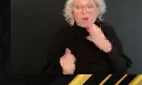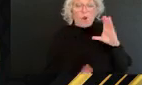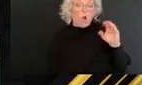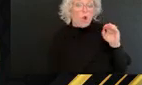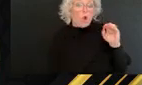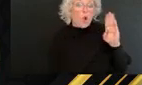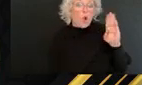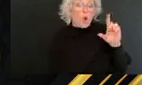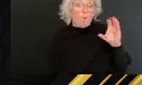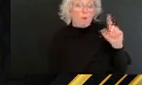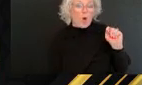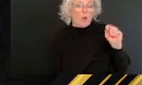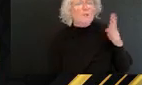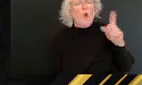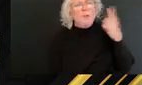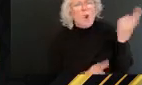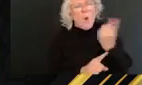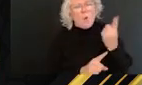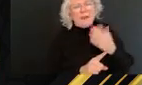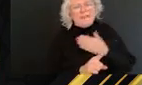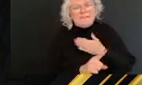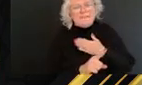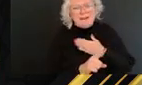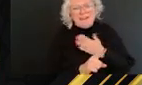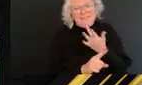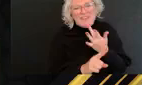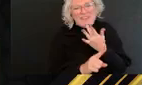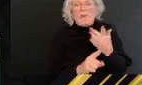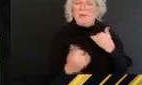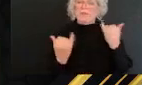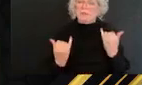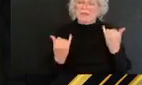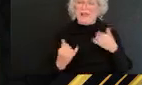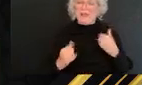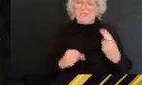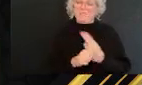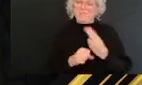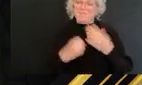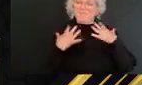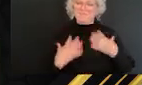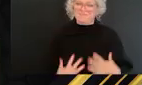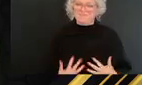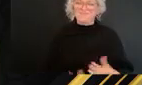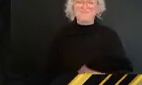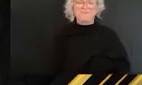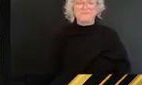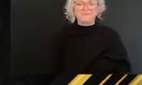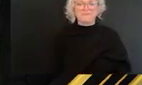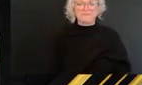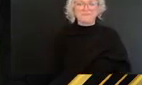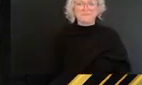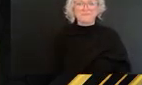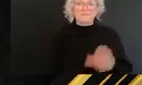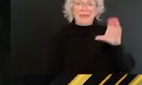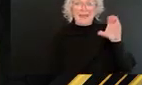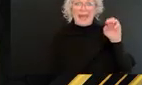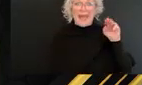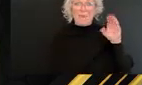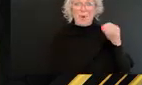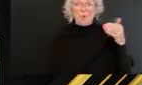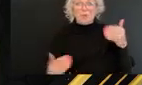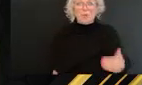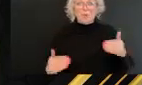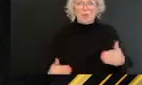is our cobalt blue, which is my favorite color all the time. So cobalt blue top,